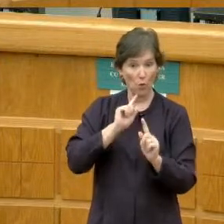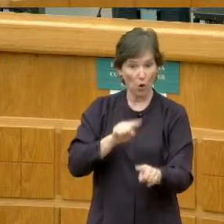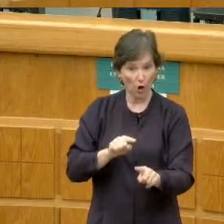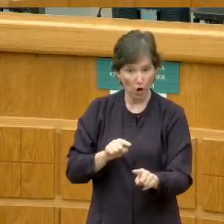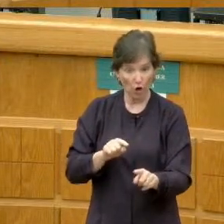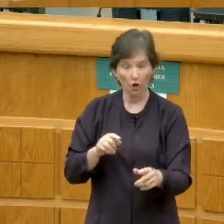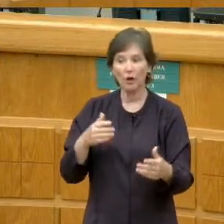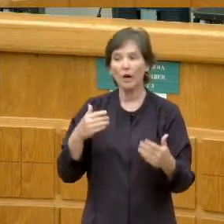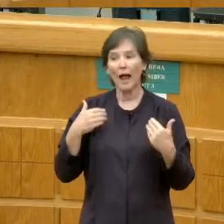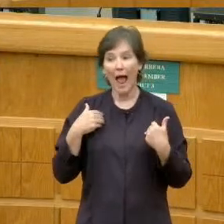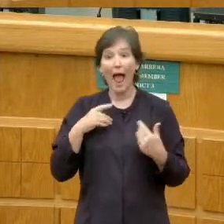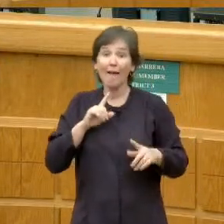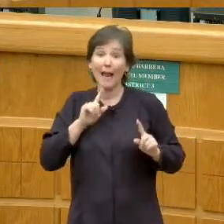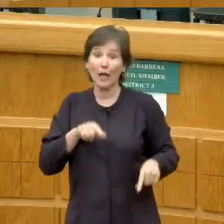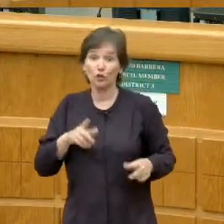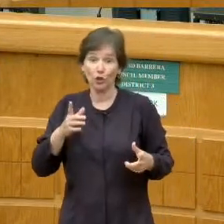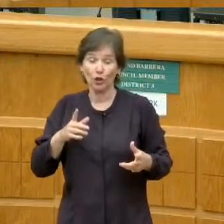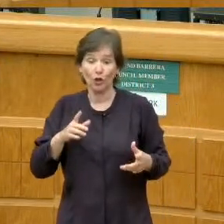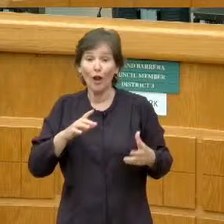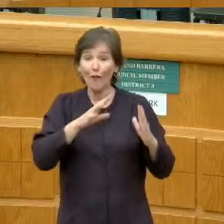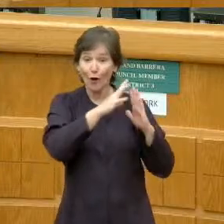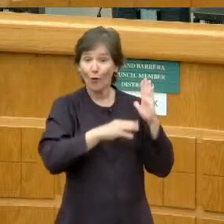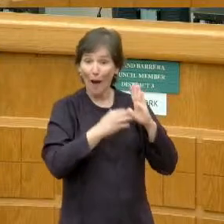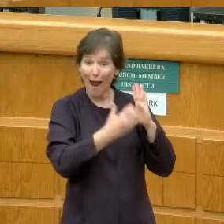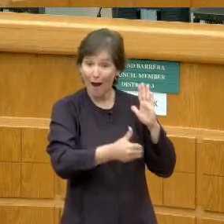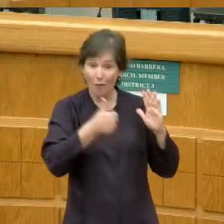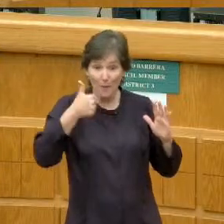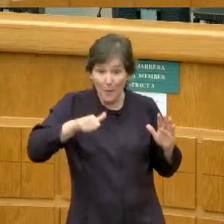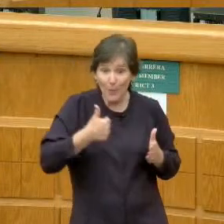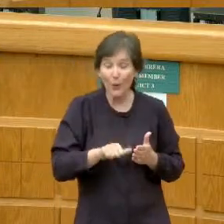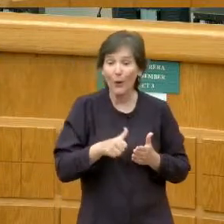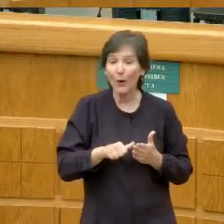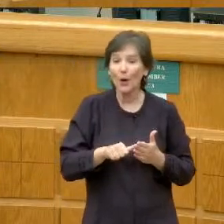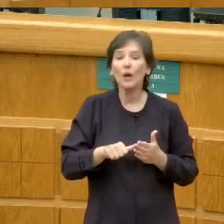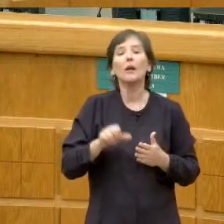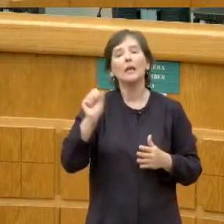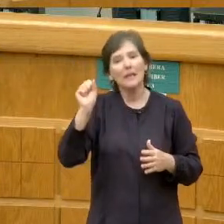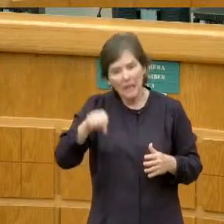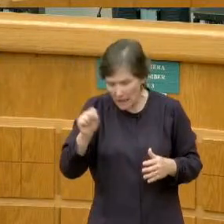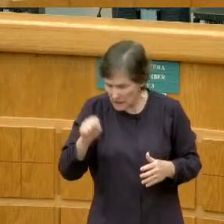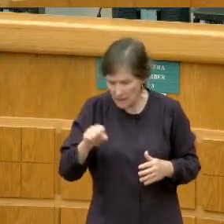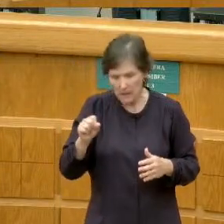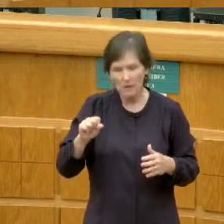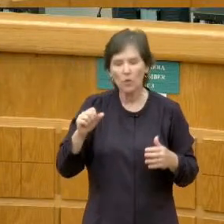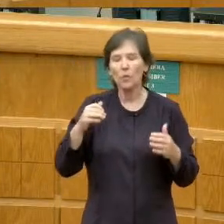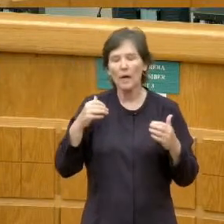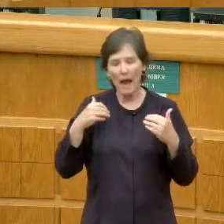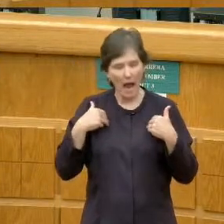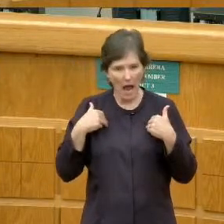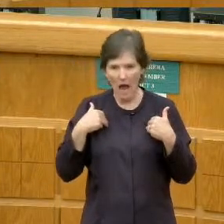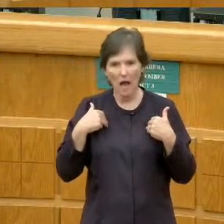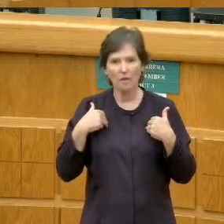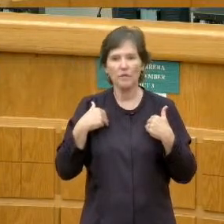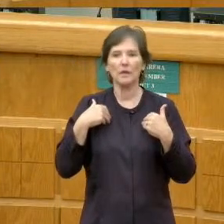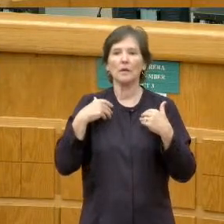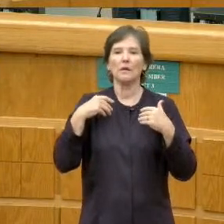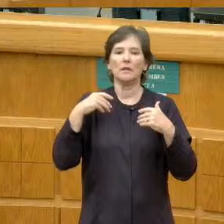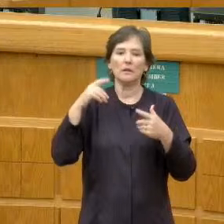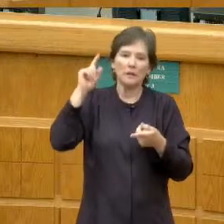wish Peter had that graph up again. We have. We may or may not have reached our true